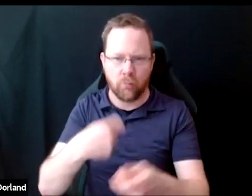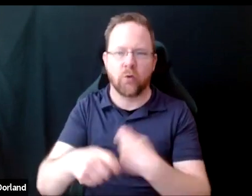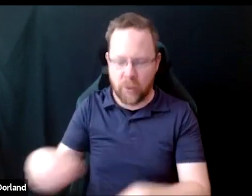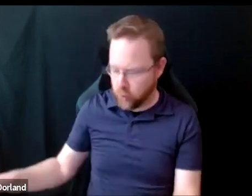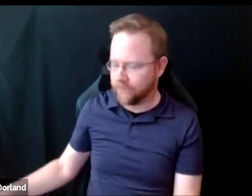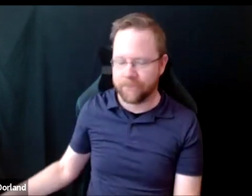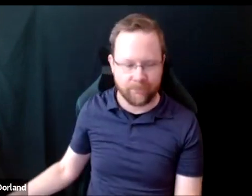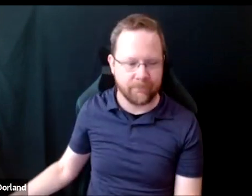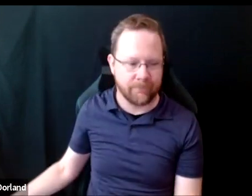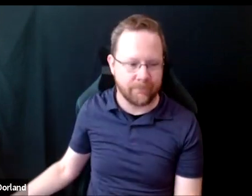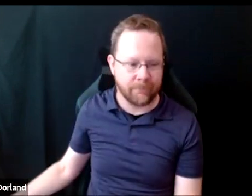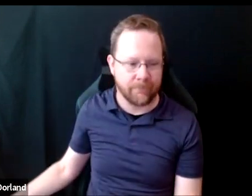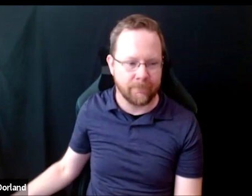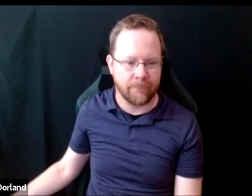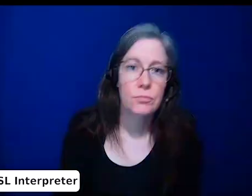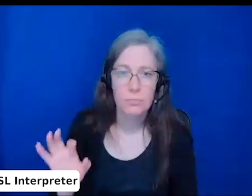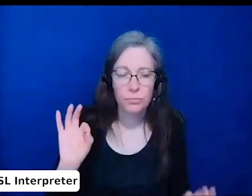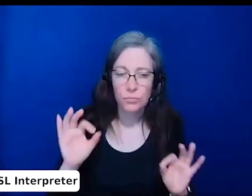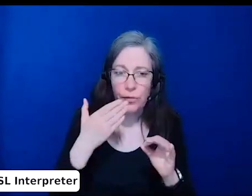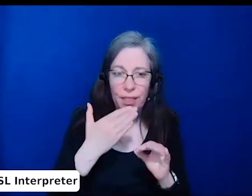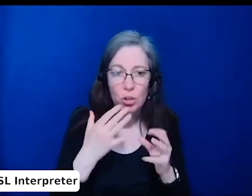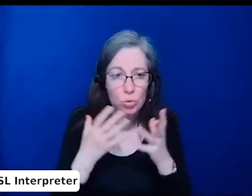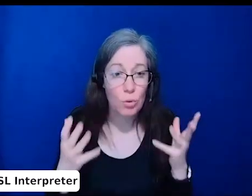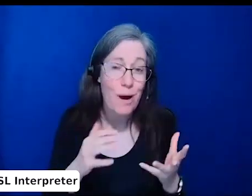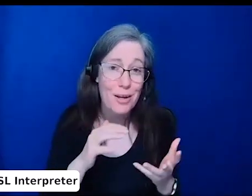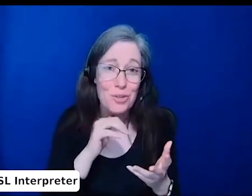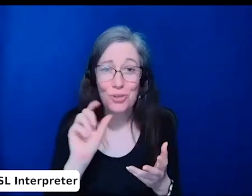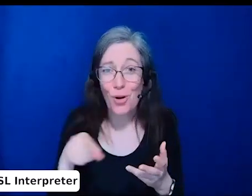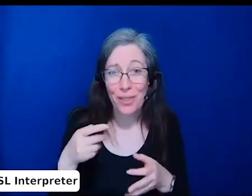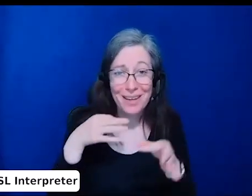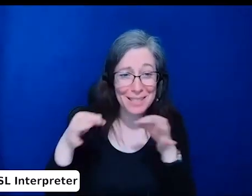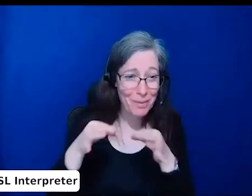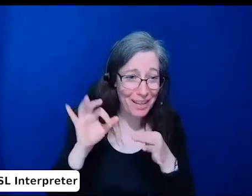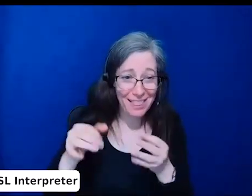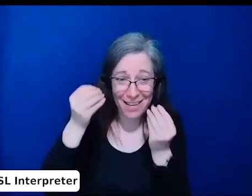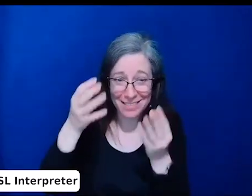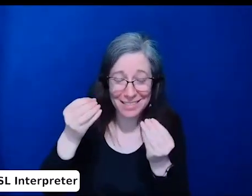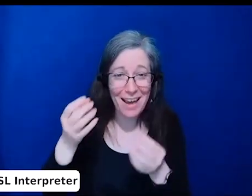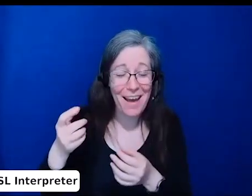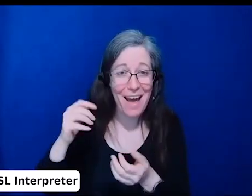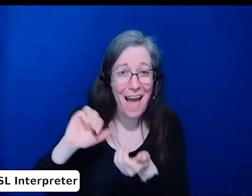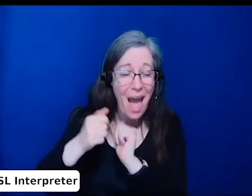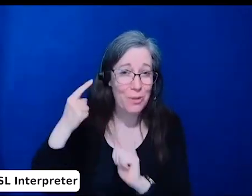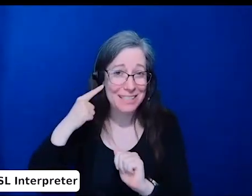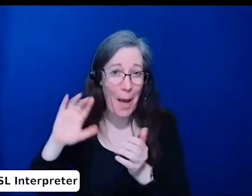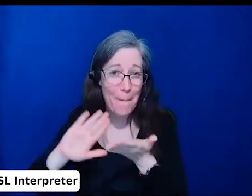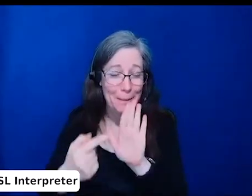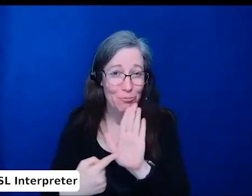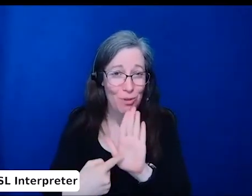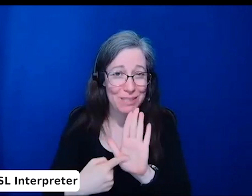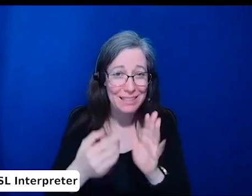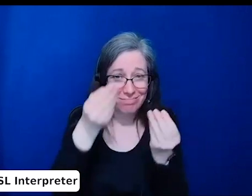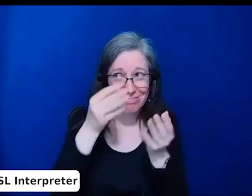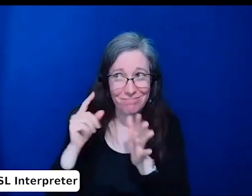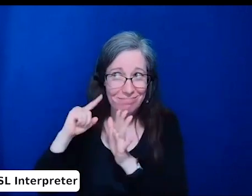Excellent. Thank you so much for not only explaining the data for sonification, but also the science behind it. We have another question here from